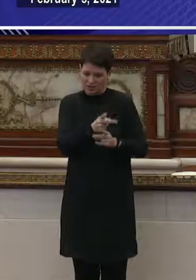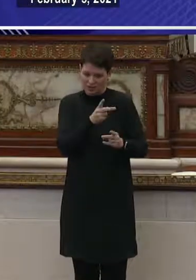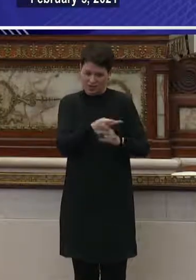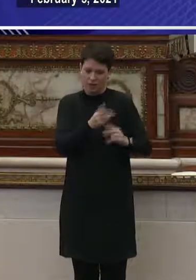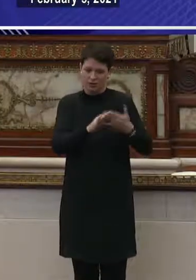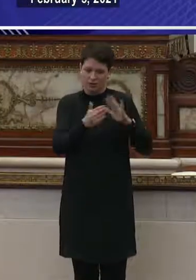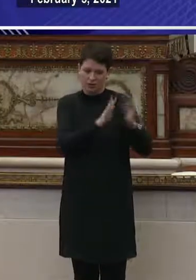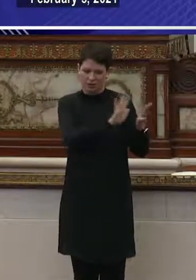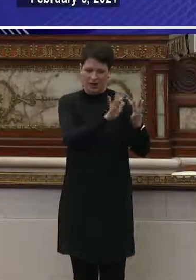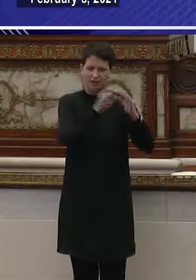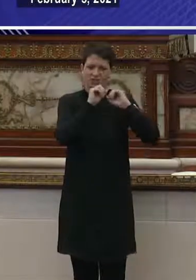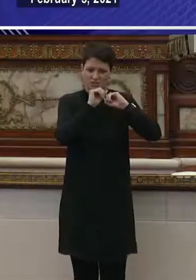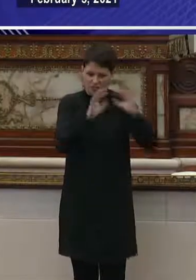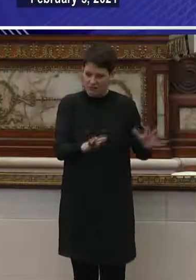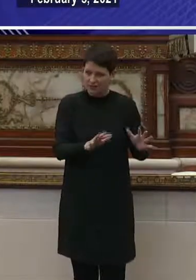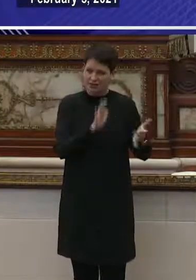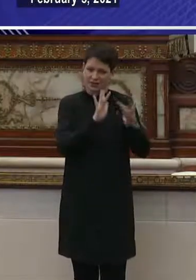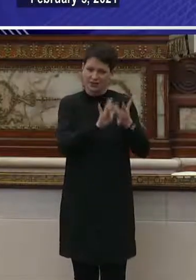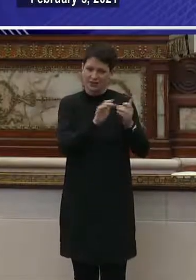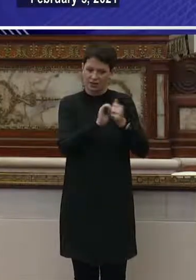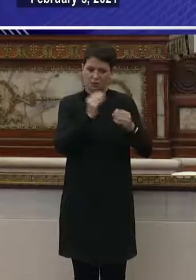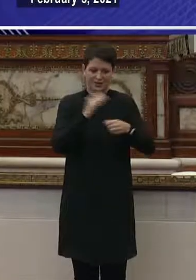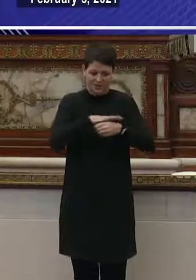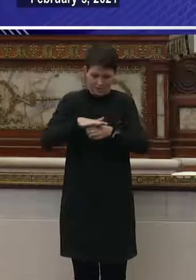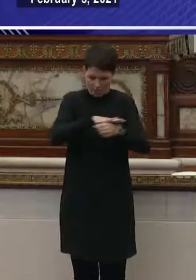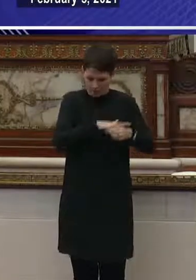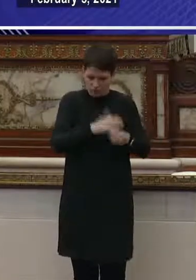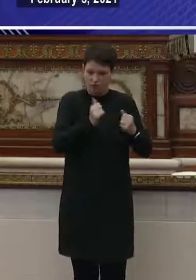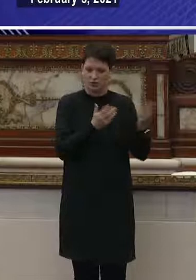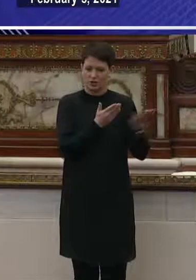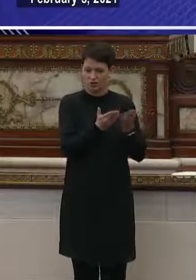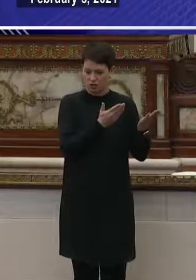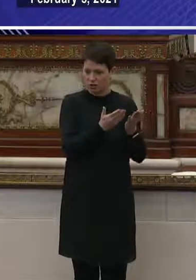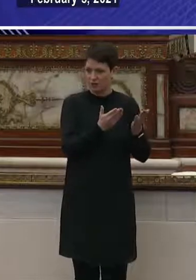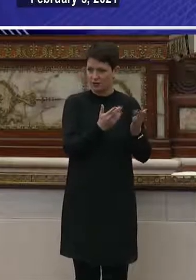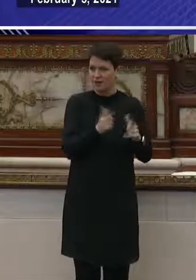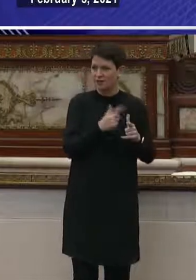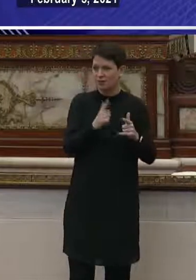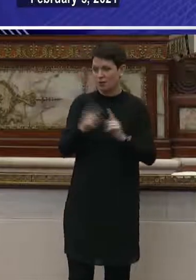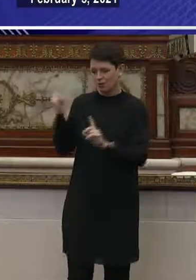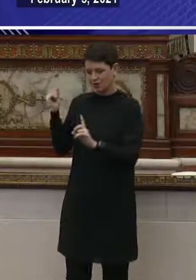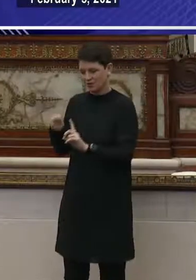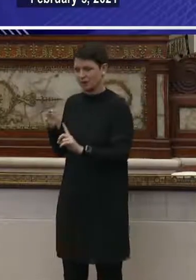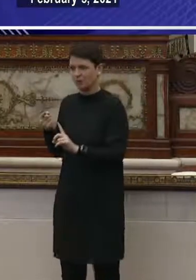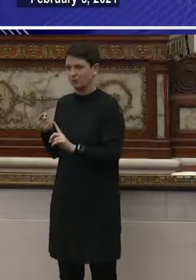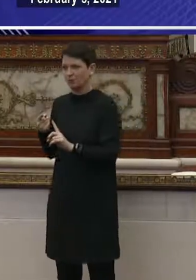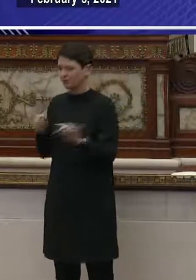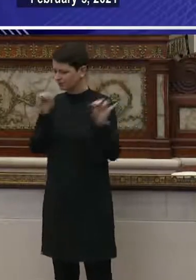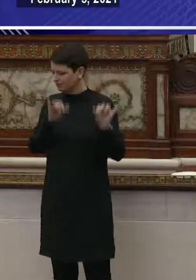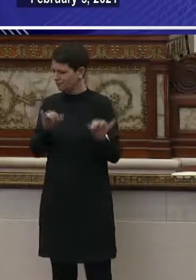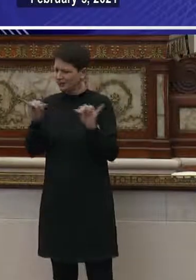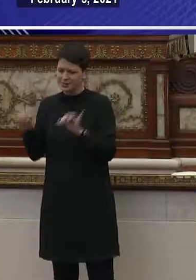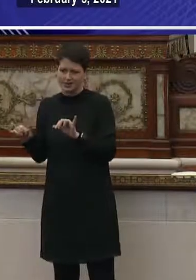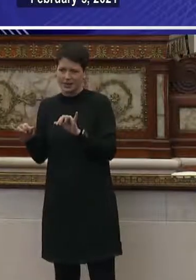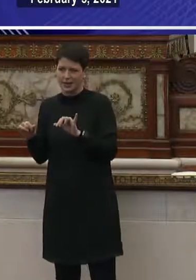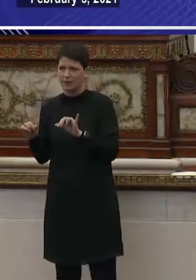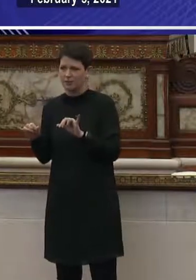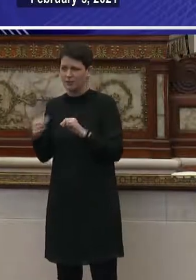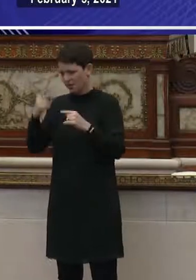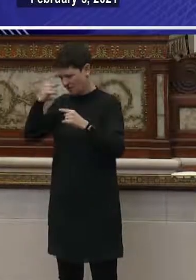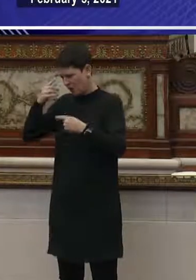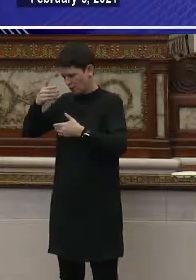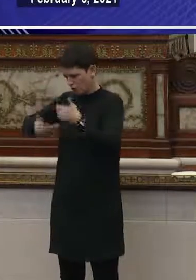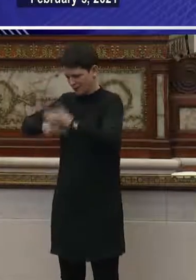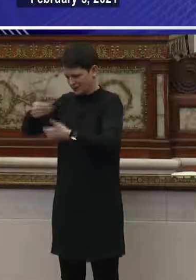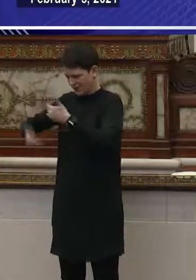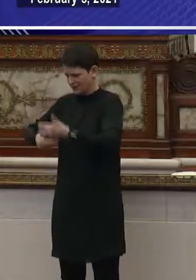community outreach, connection with these neighborhoods that we're trying to serve. And then when it comes, it's the same sort of thought process.